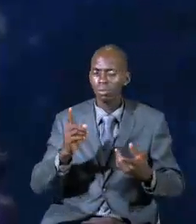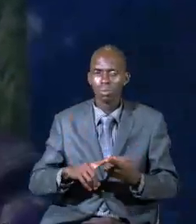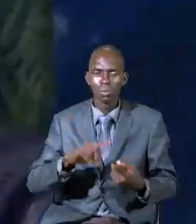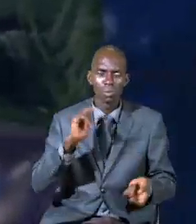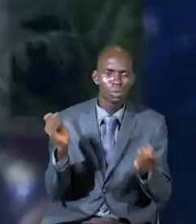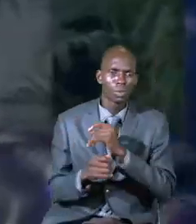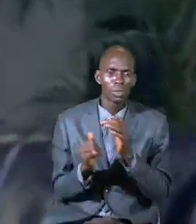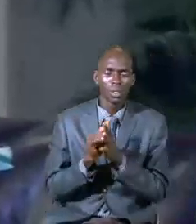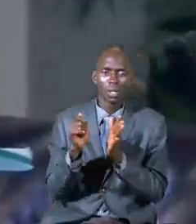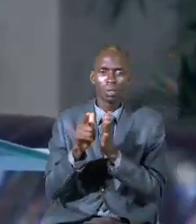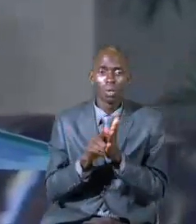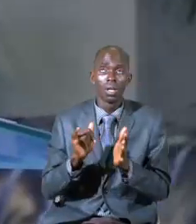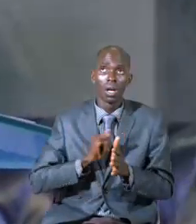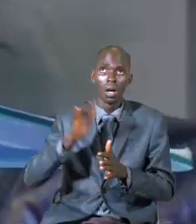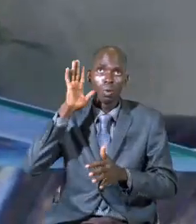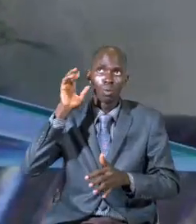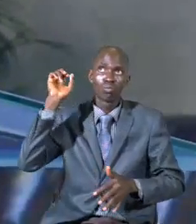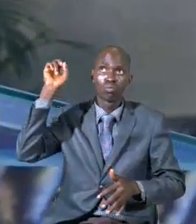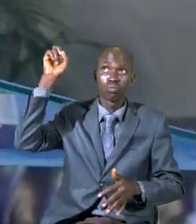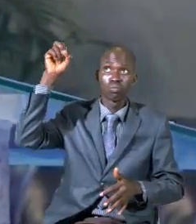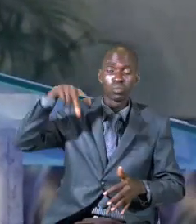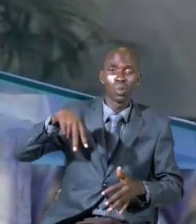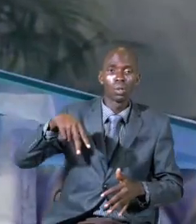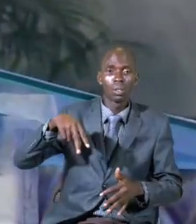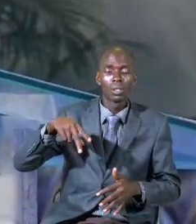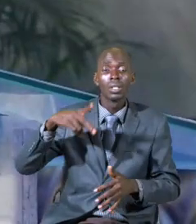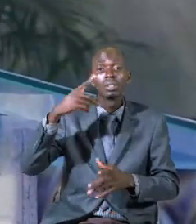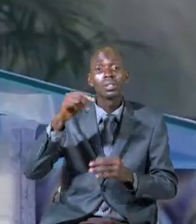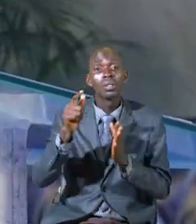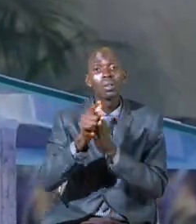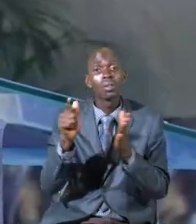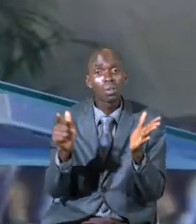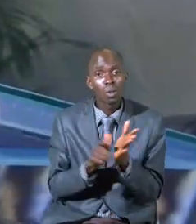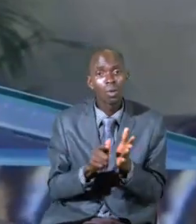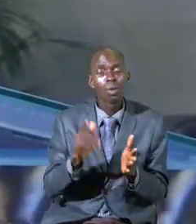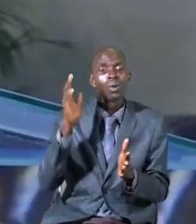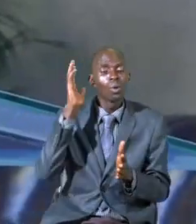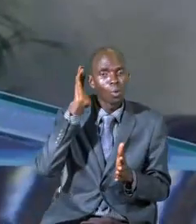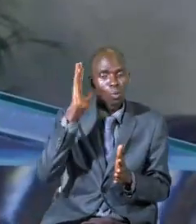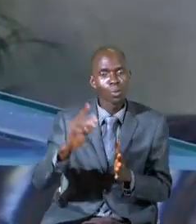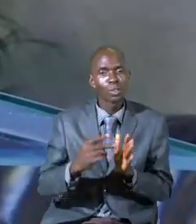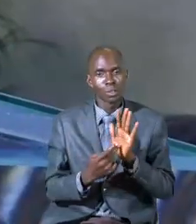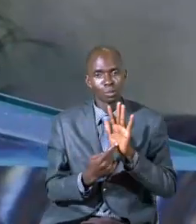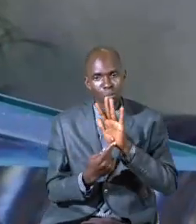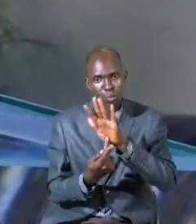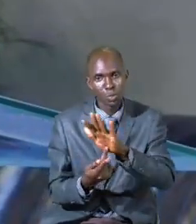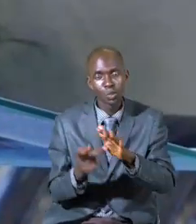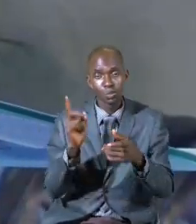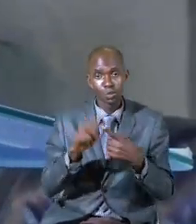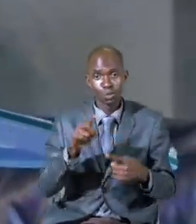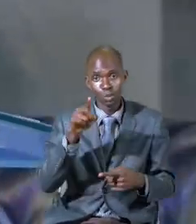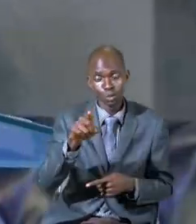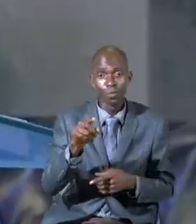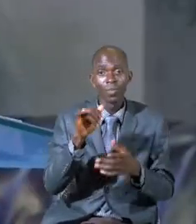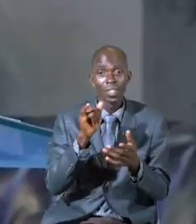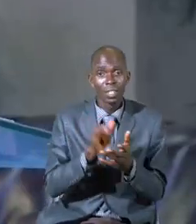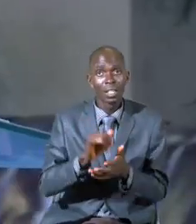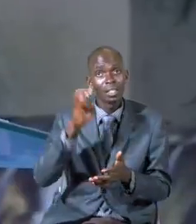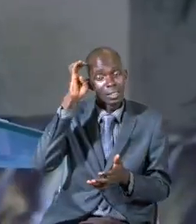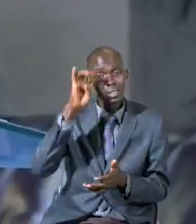The law of gravity will prove to you that he is greater than who you are. Your name,